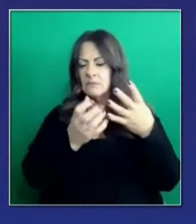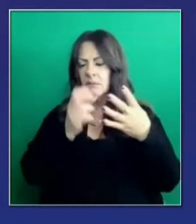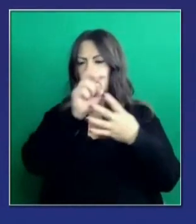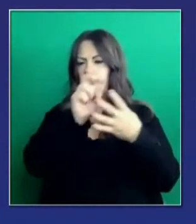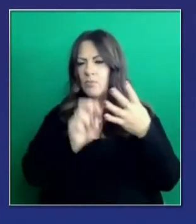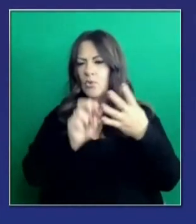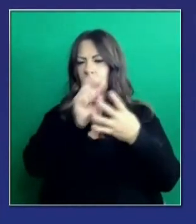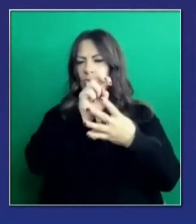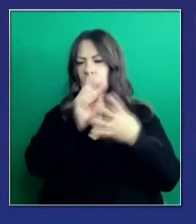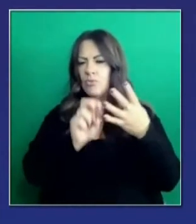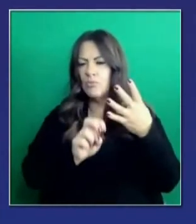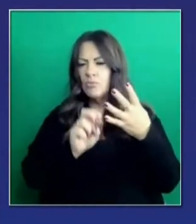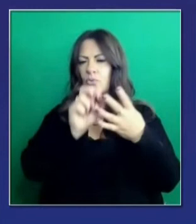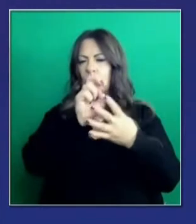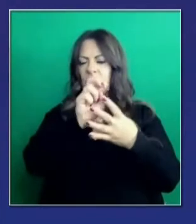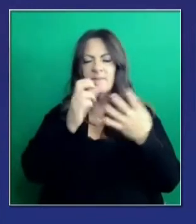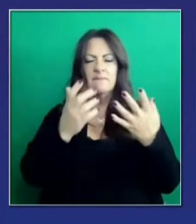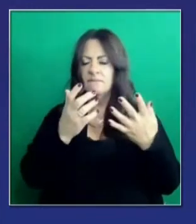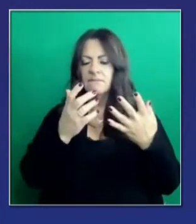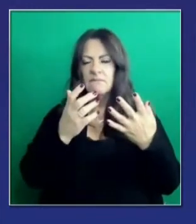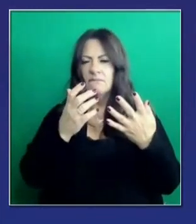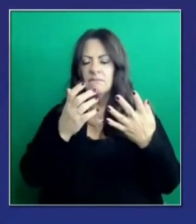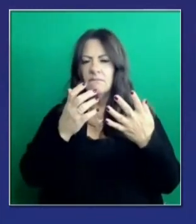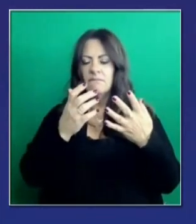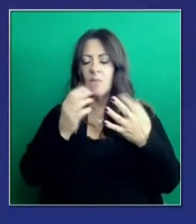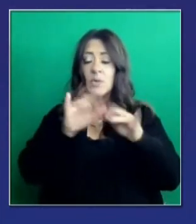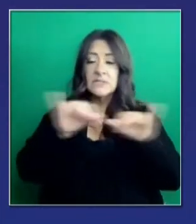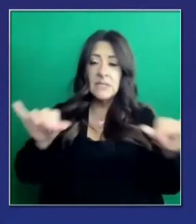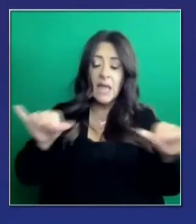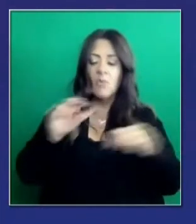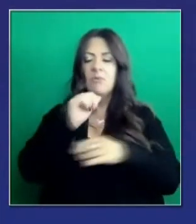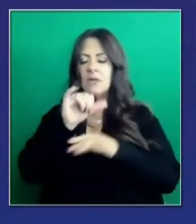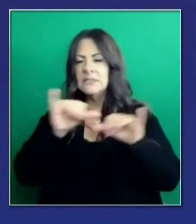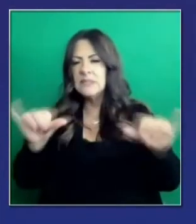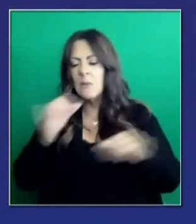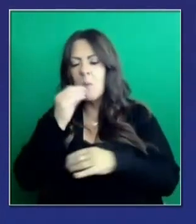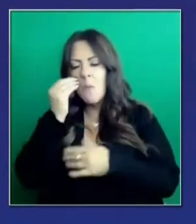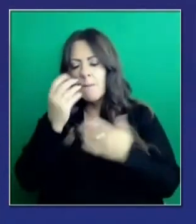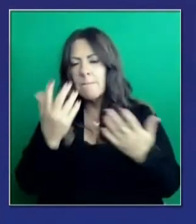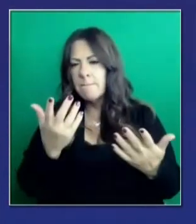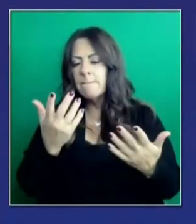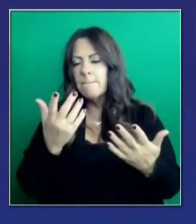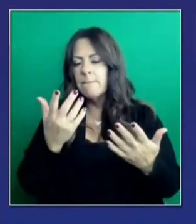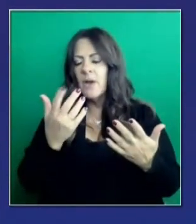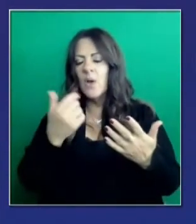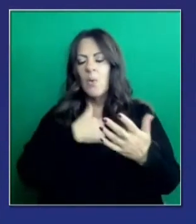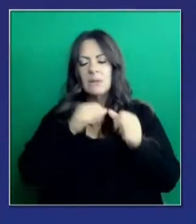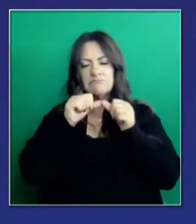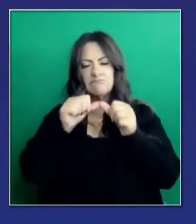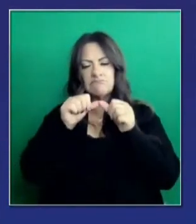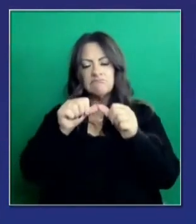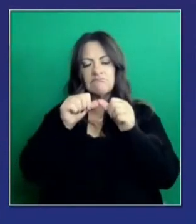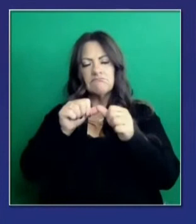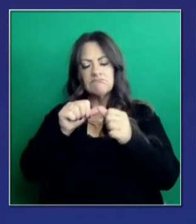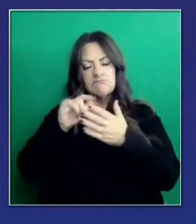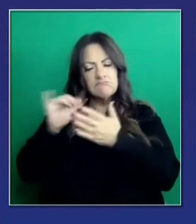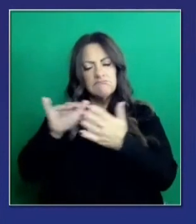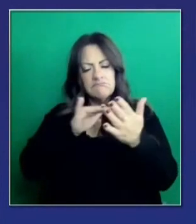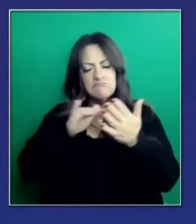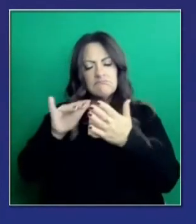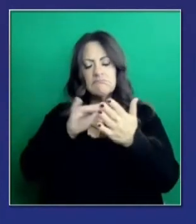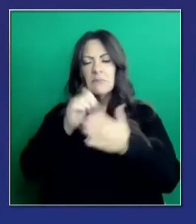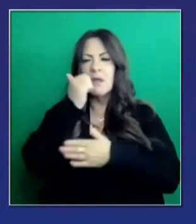And so that's constant and never-ending feedback that goes into making determinations in real time. None of